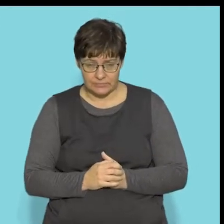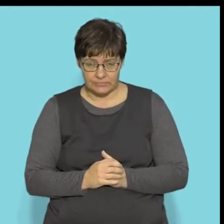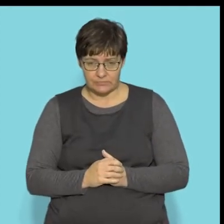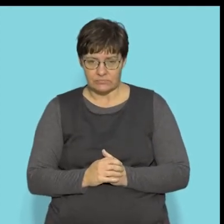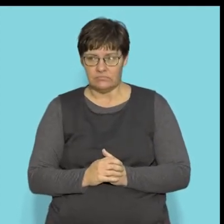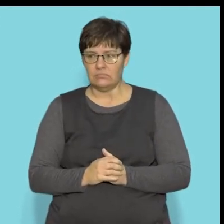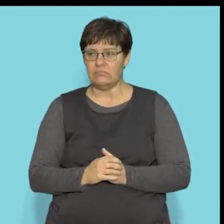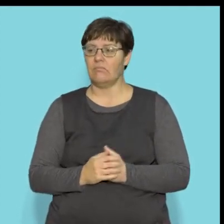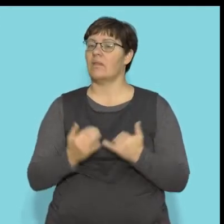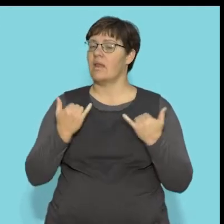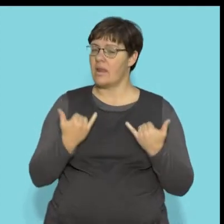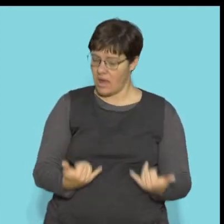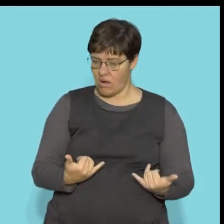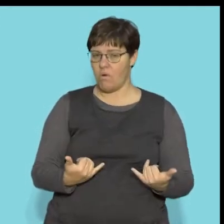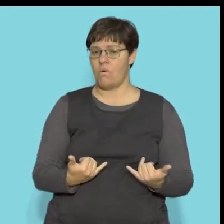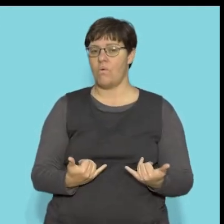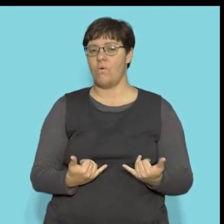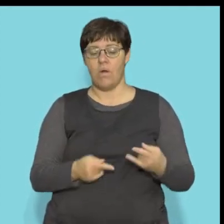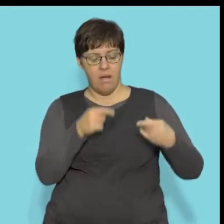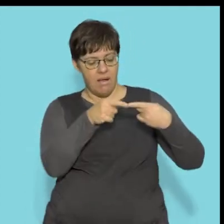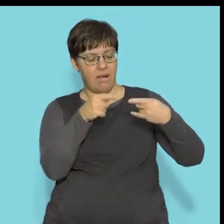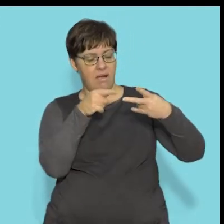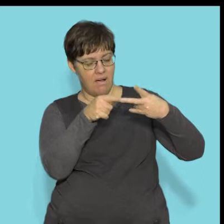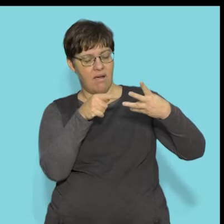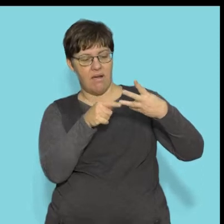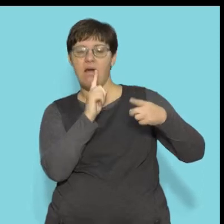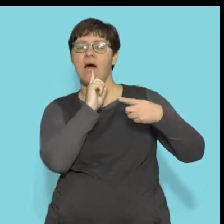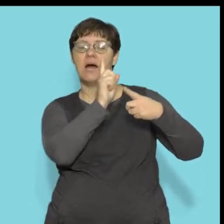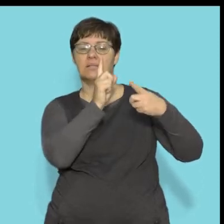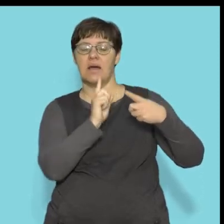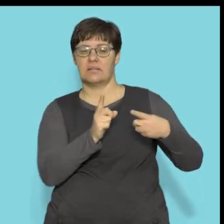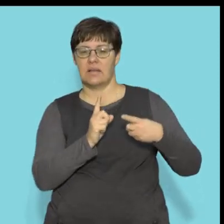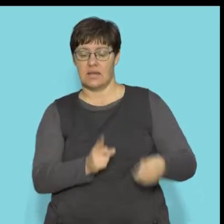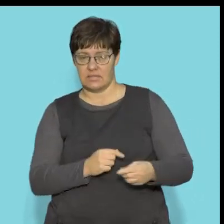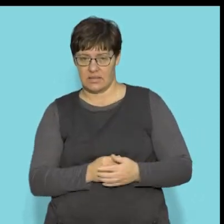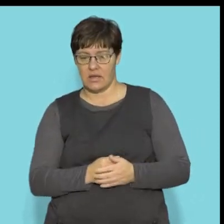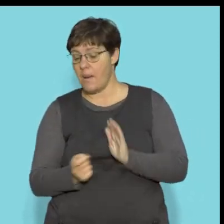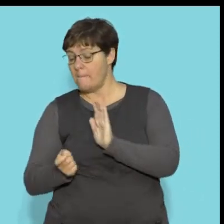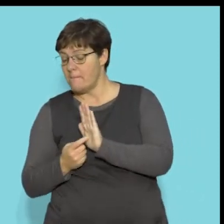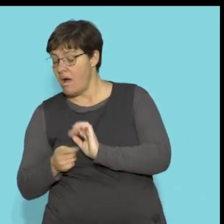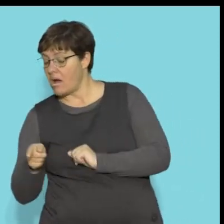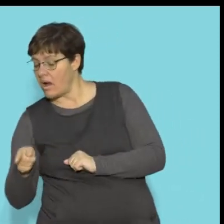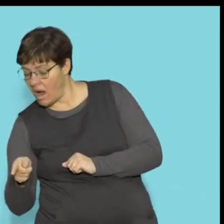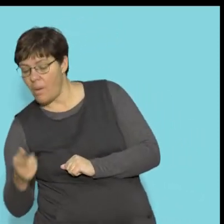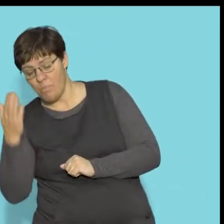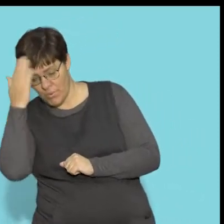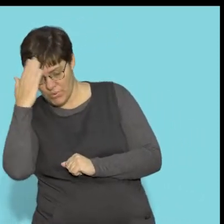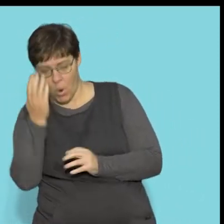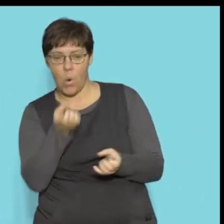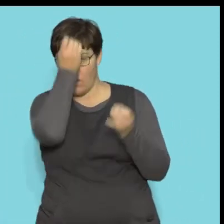And then you start answering each part of the question. Mark allocation will give you an idea of how